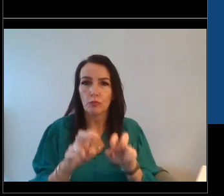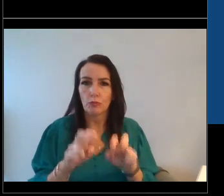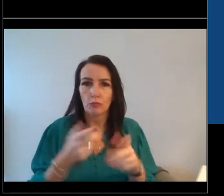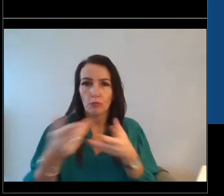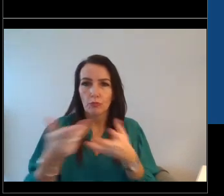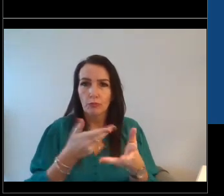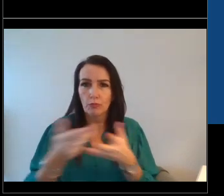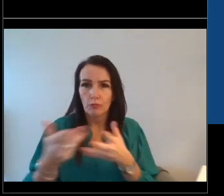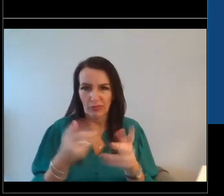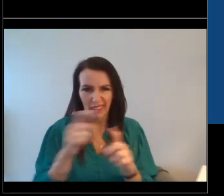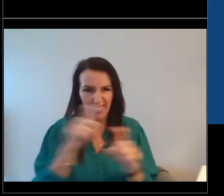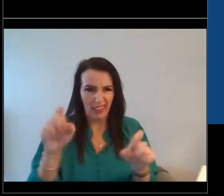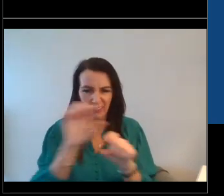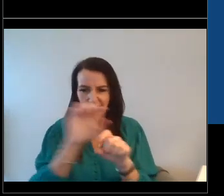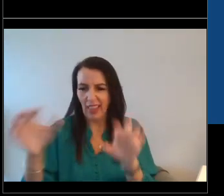conversation.